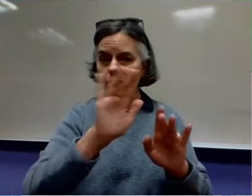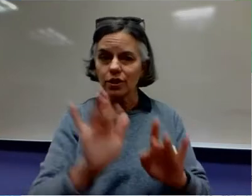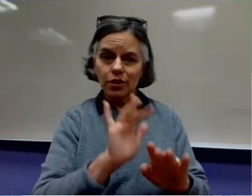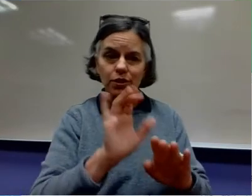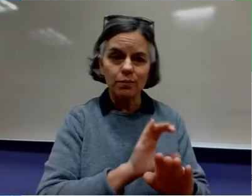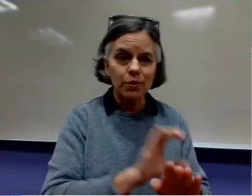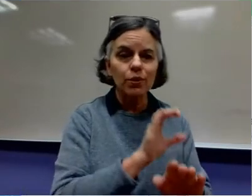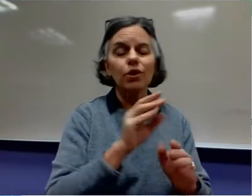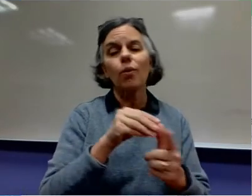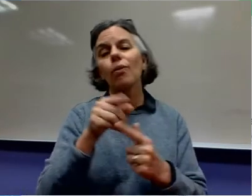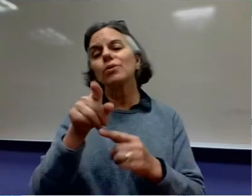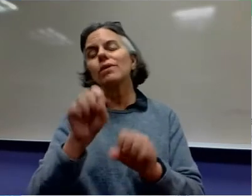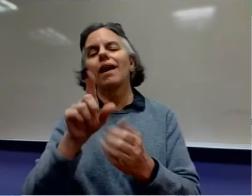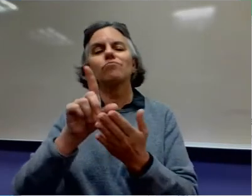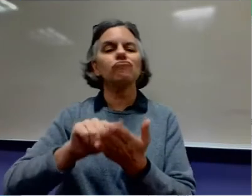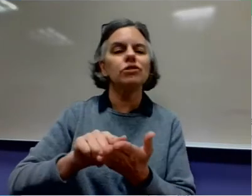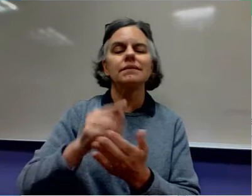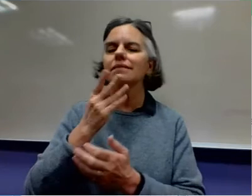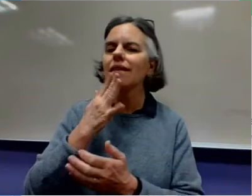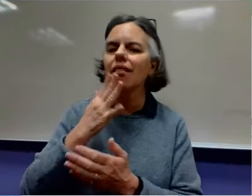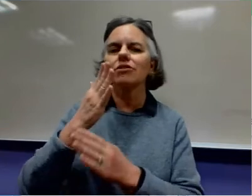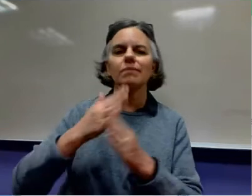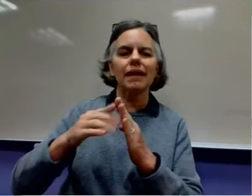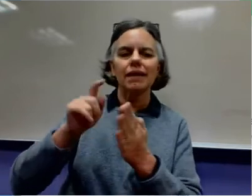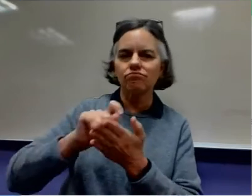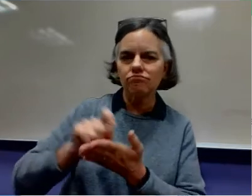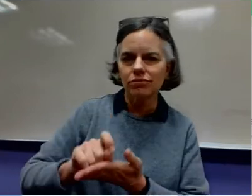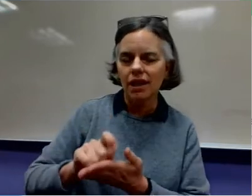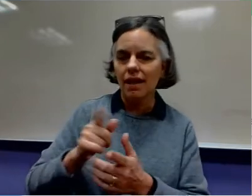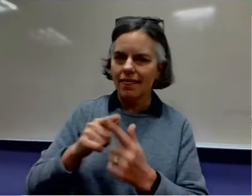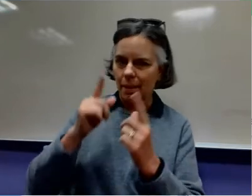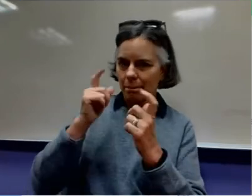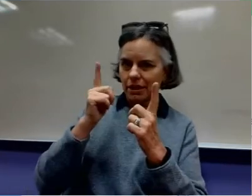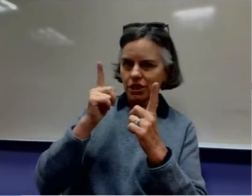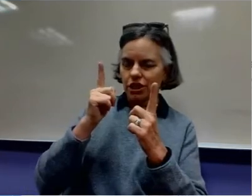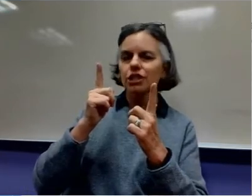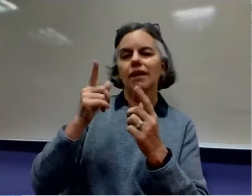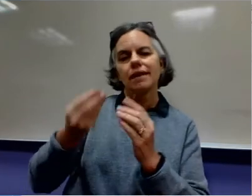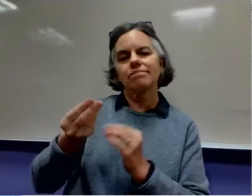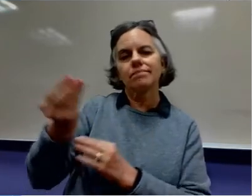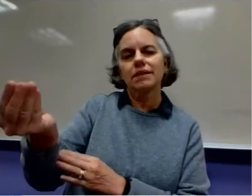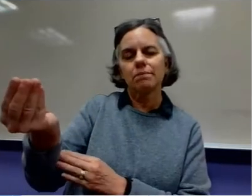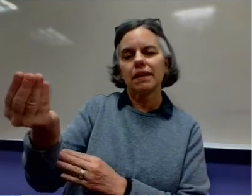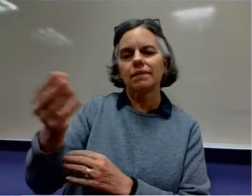want, or you can print these out and color them by hand and then take a picture and submit that. So